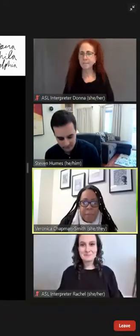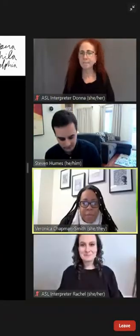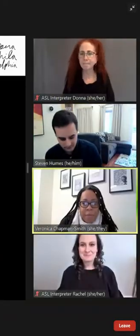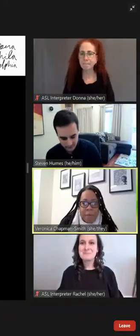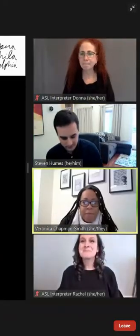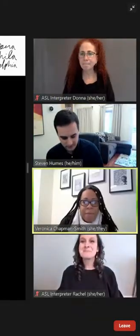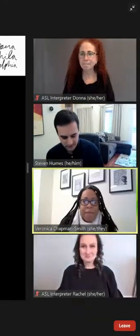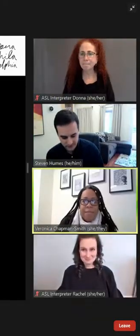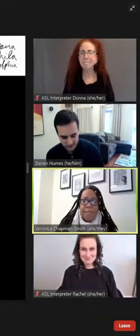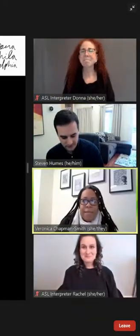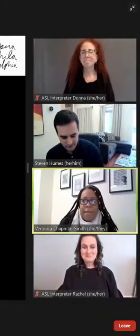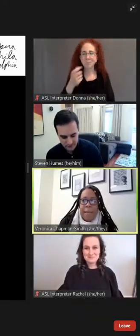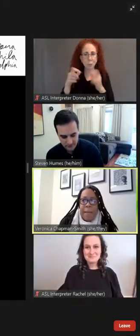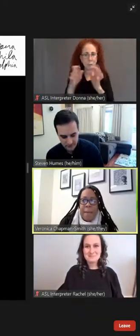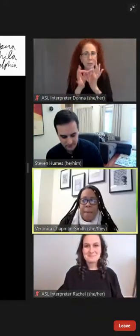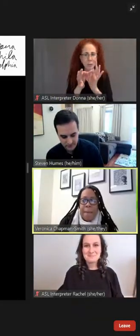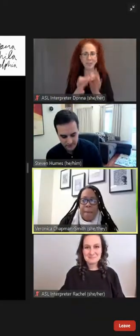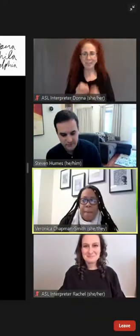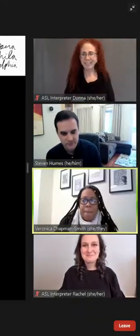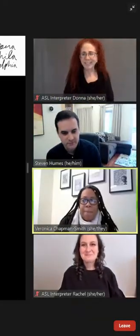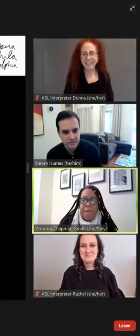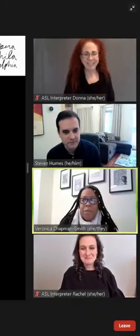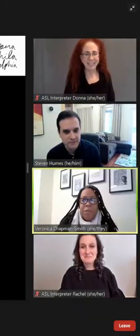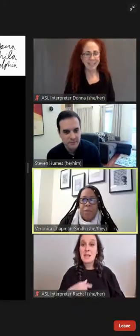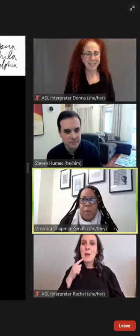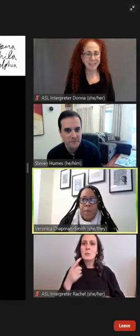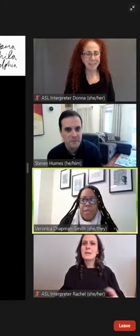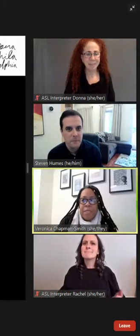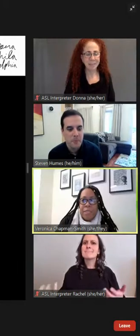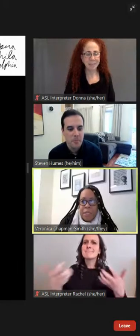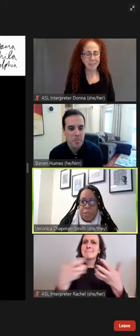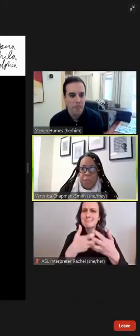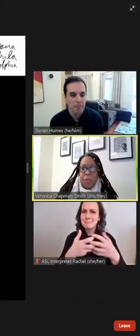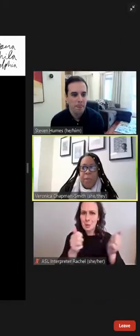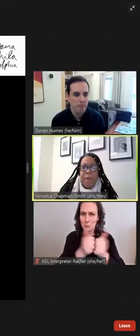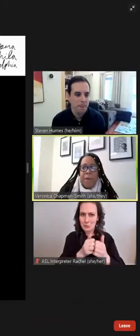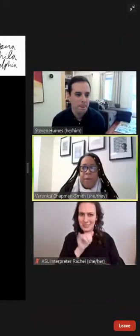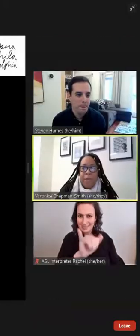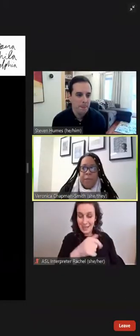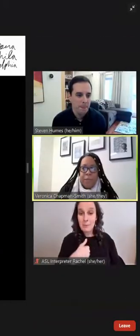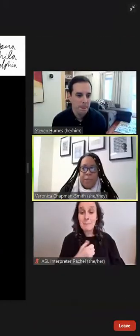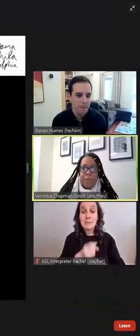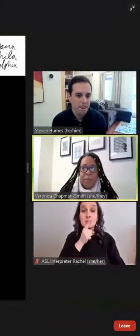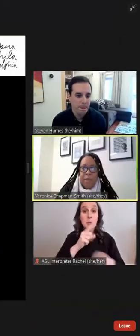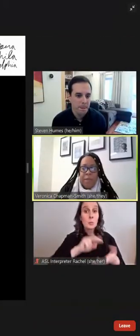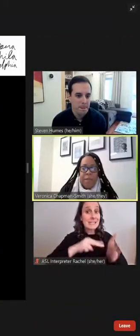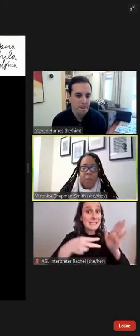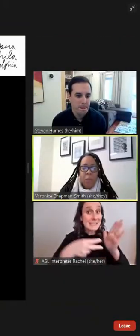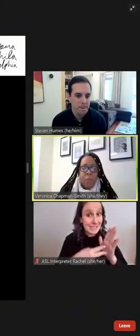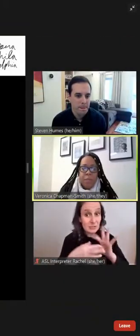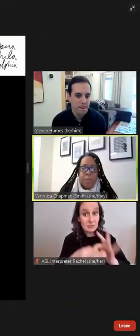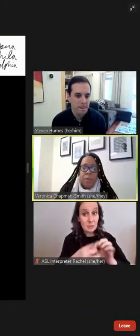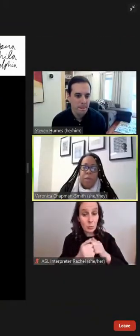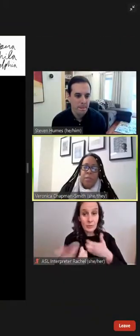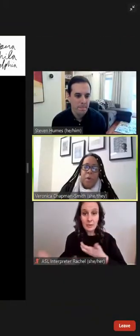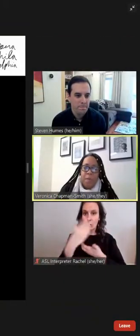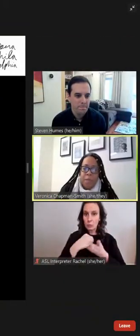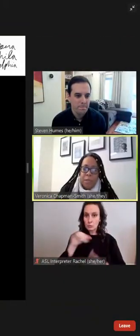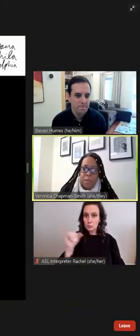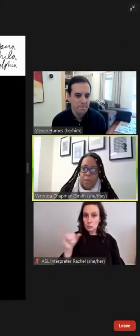And kind of coupling off of that, making sure that we're being intentional about our inclusion and that this work